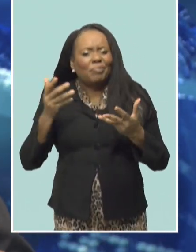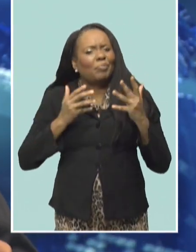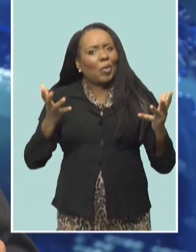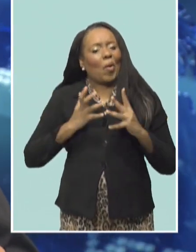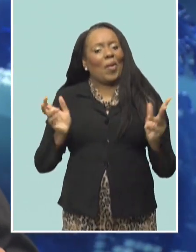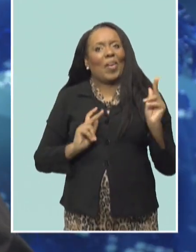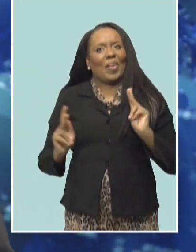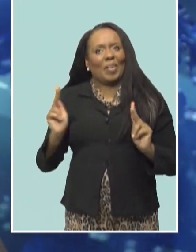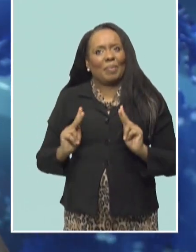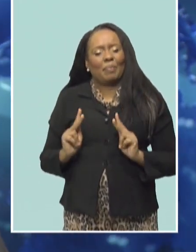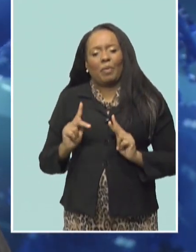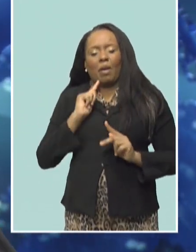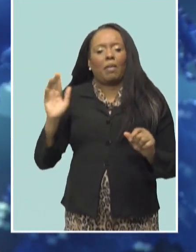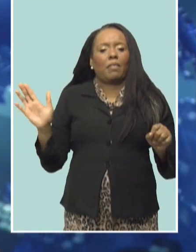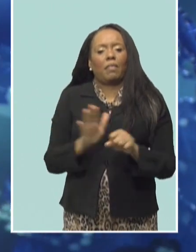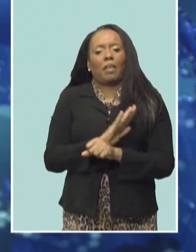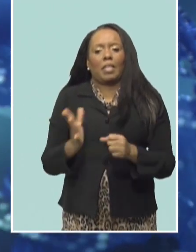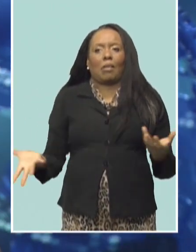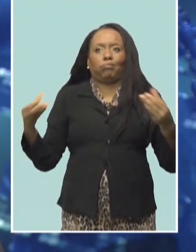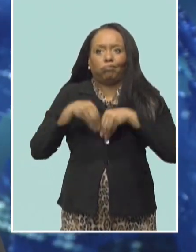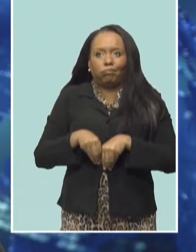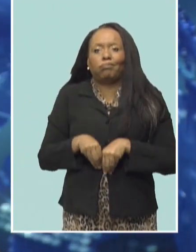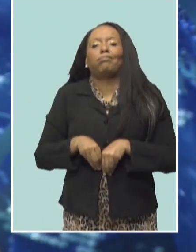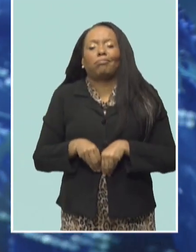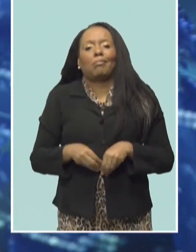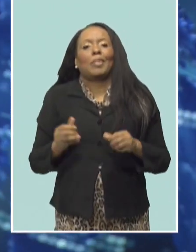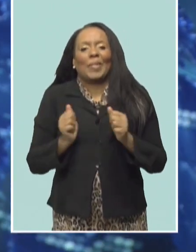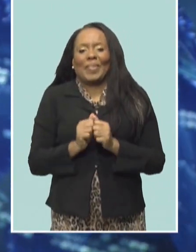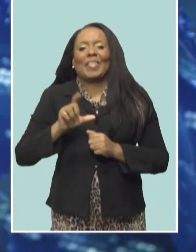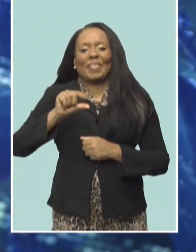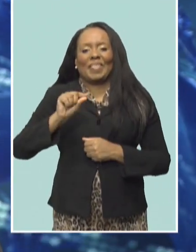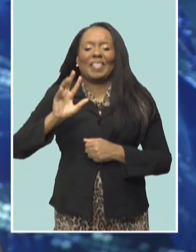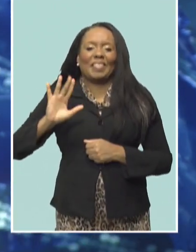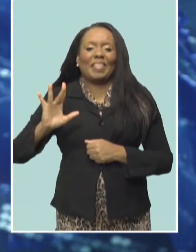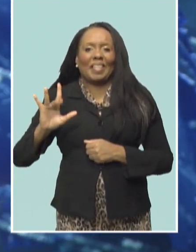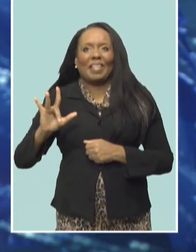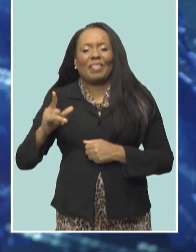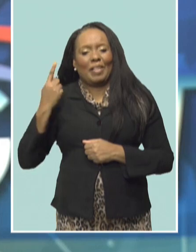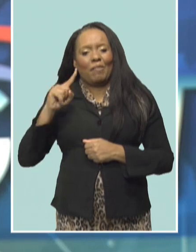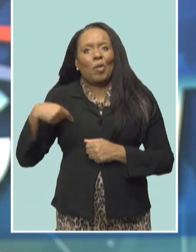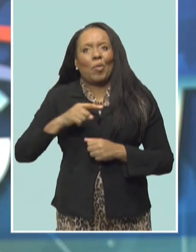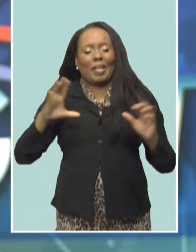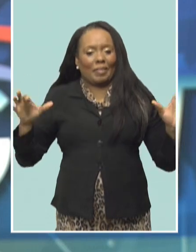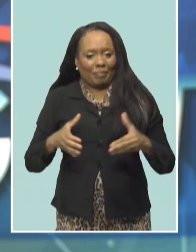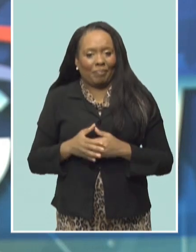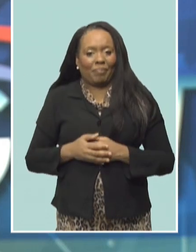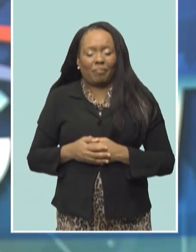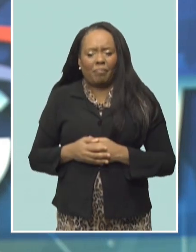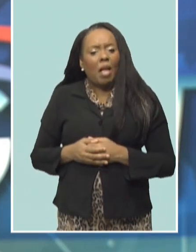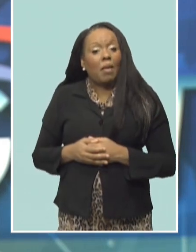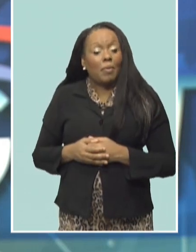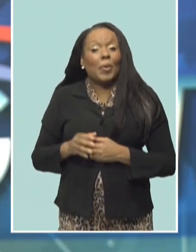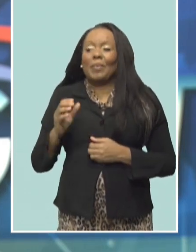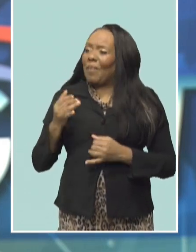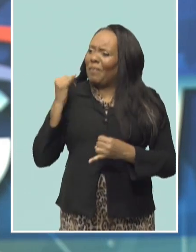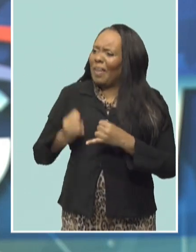people totally consumed with 2025 being the year of We Gatherin. Okay, and finally, what are